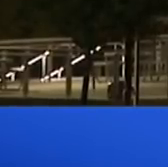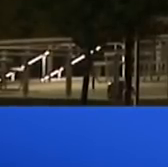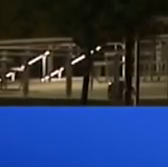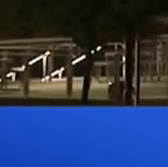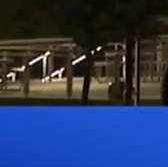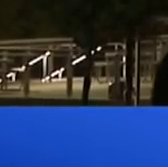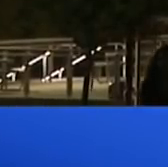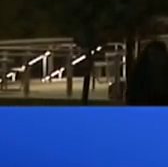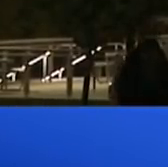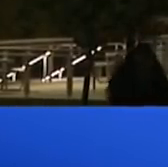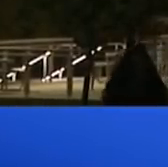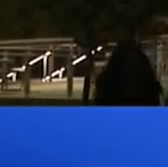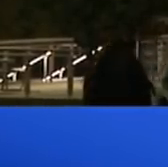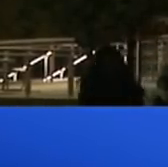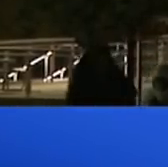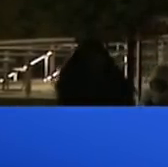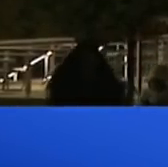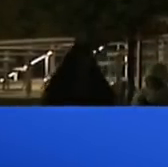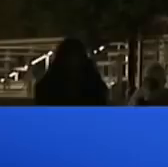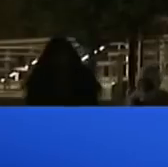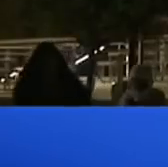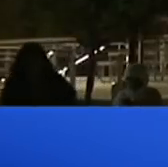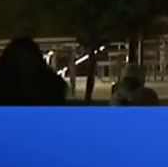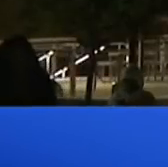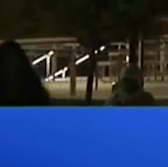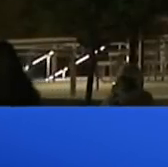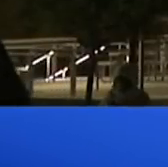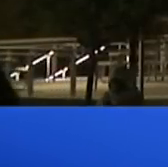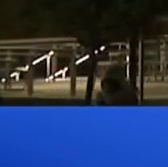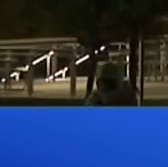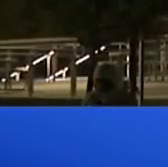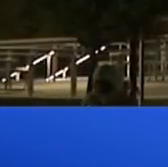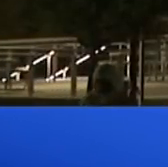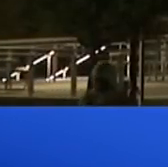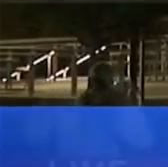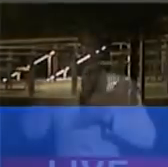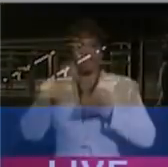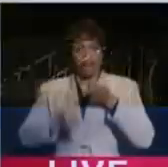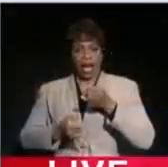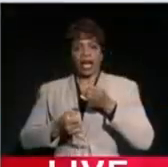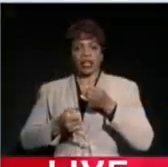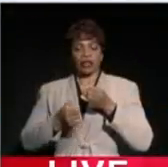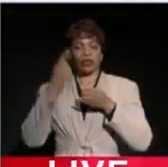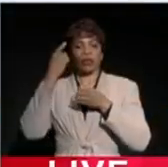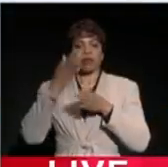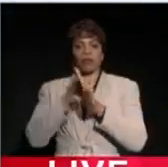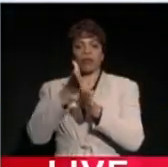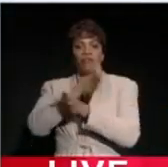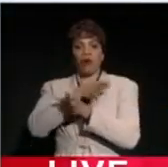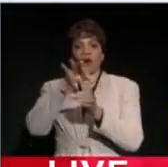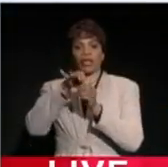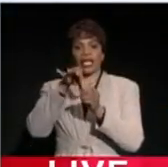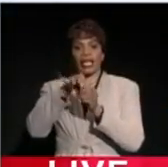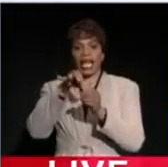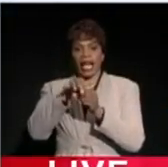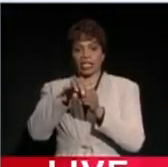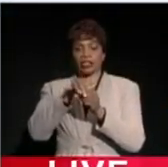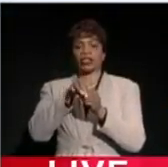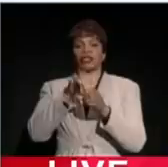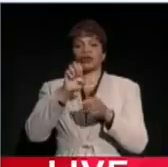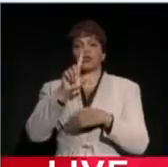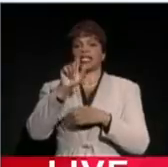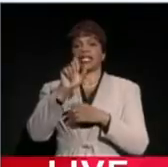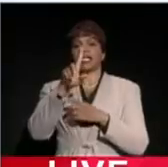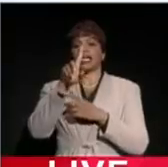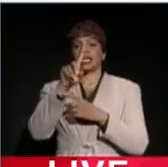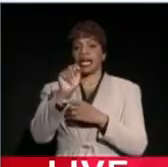for governor will face off in the final debate before the election. Now, this debate is sanctioned by ELECT, the New